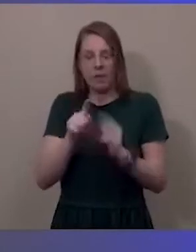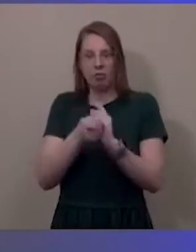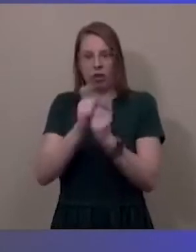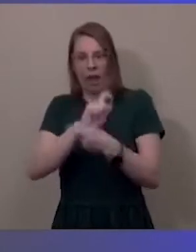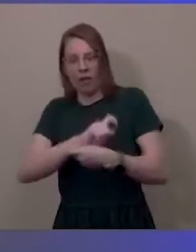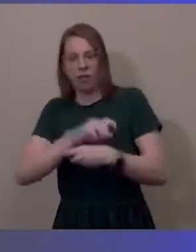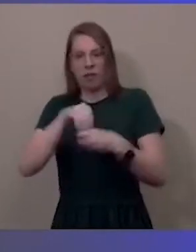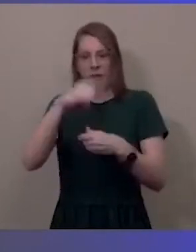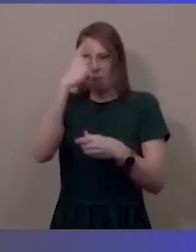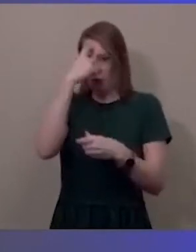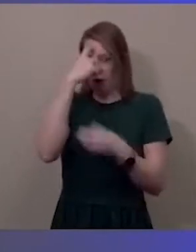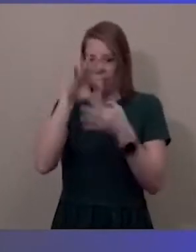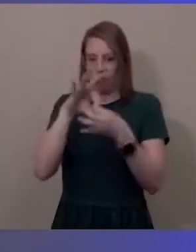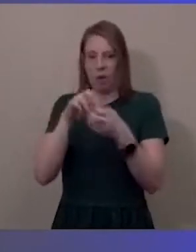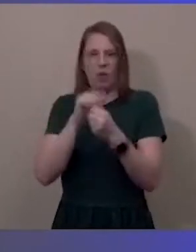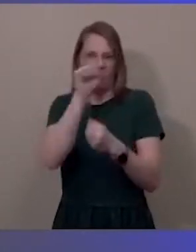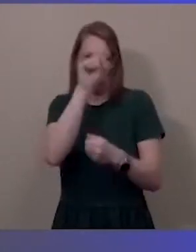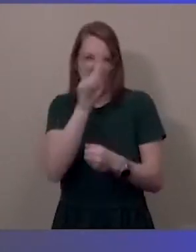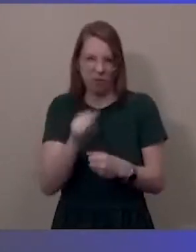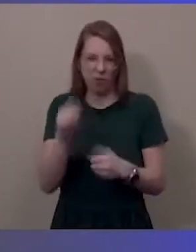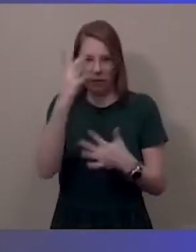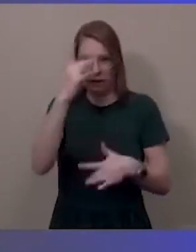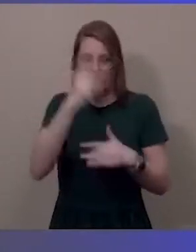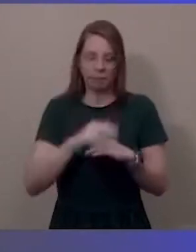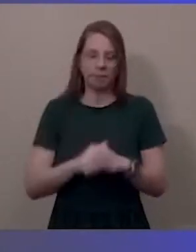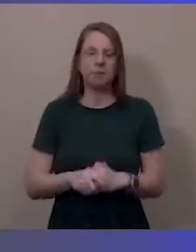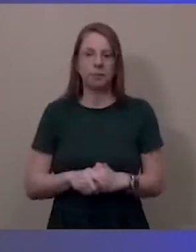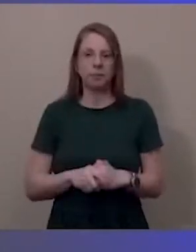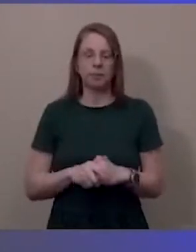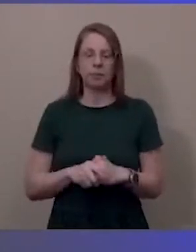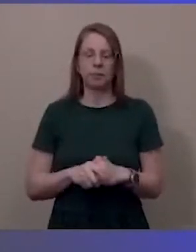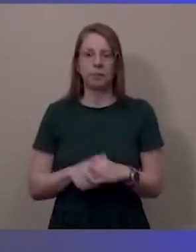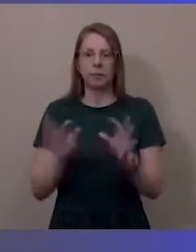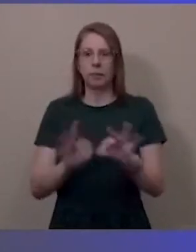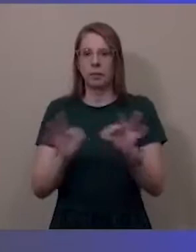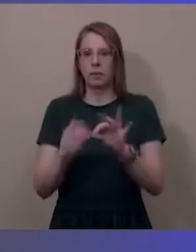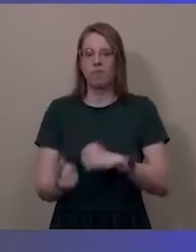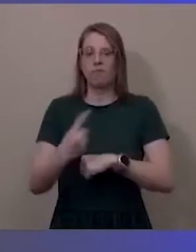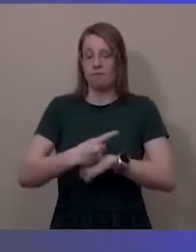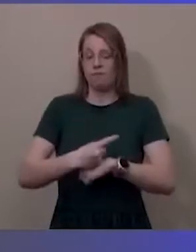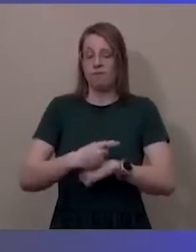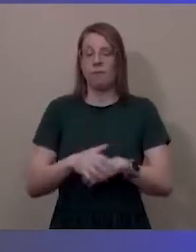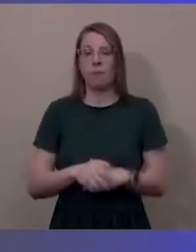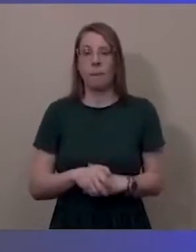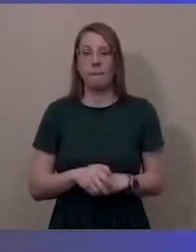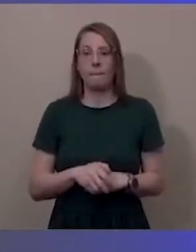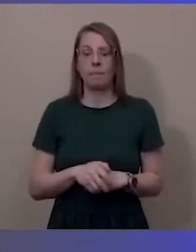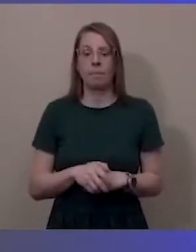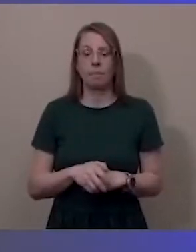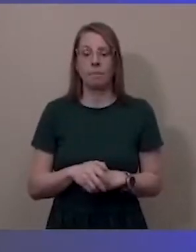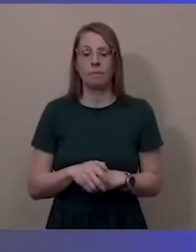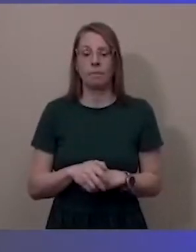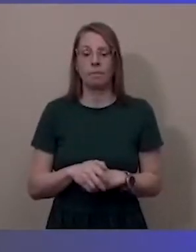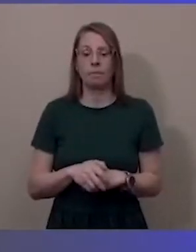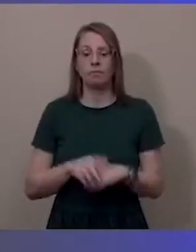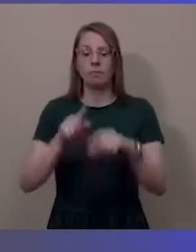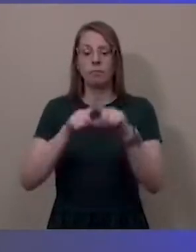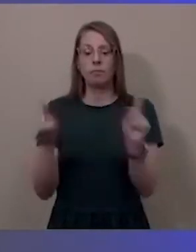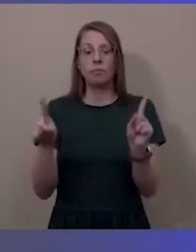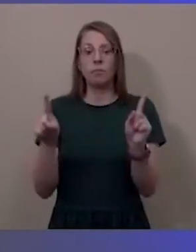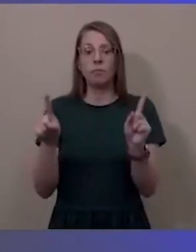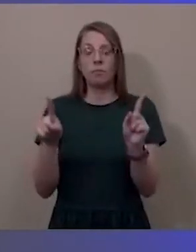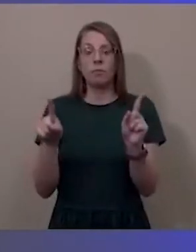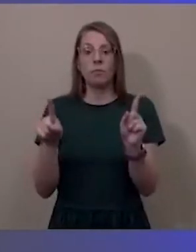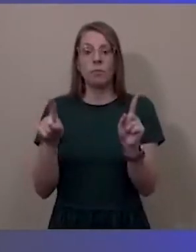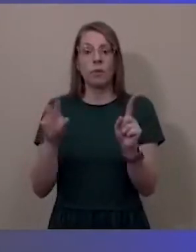that are associated with Alzheimer's disease. So it's a big day, but the chances that